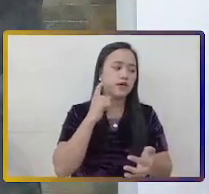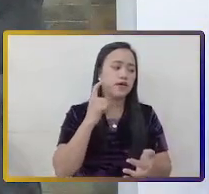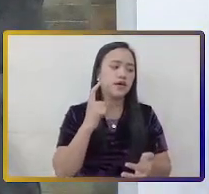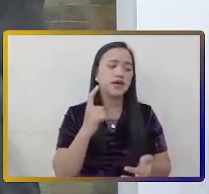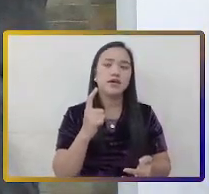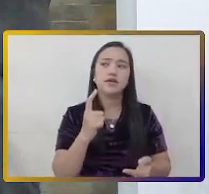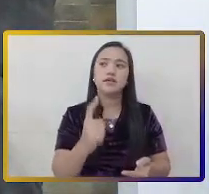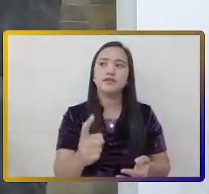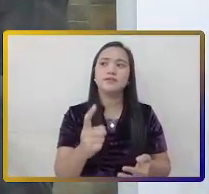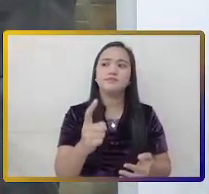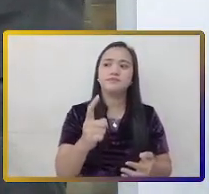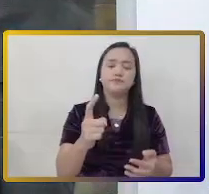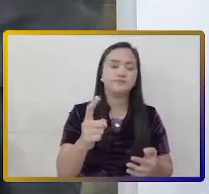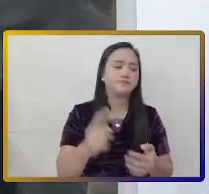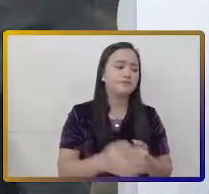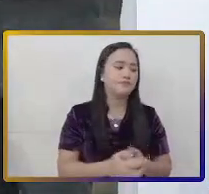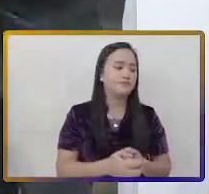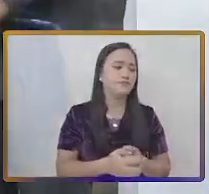say.